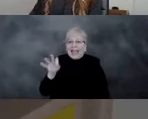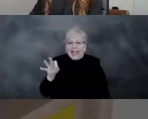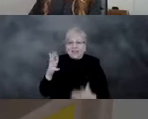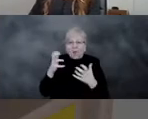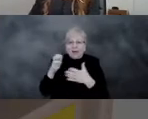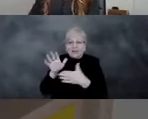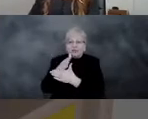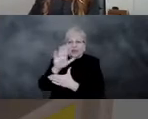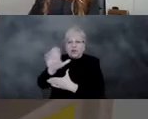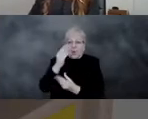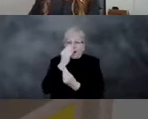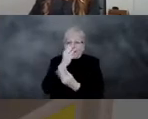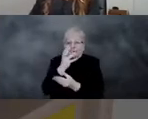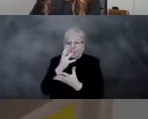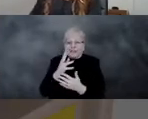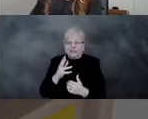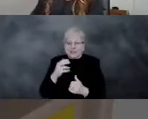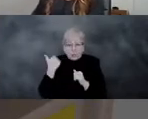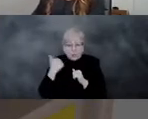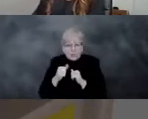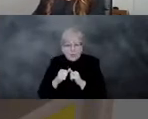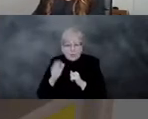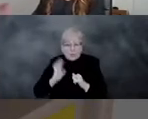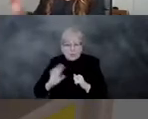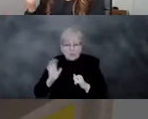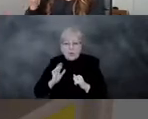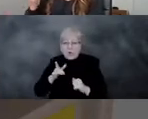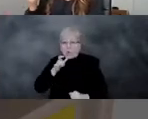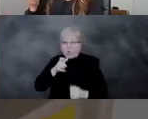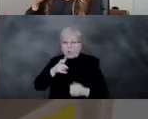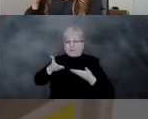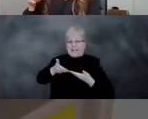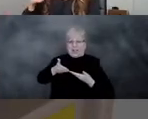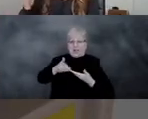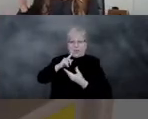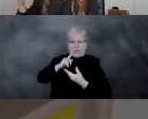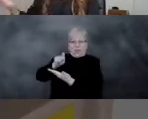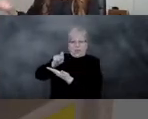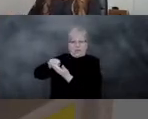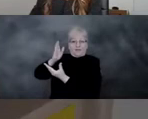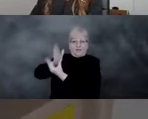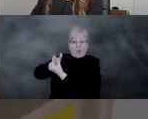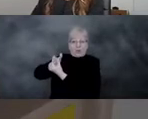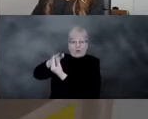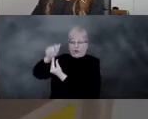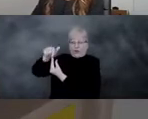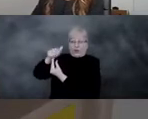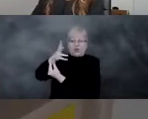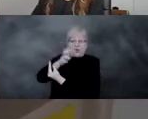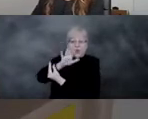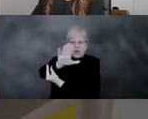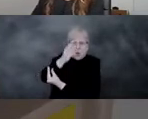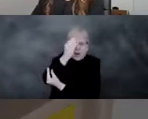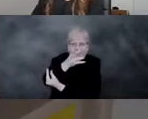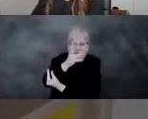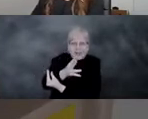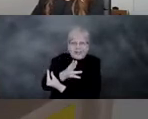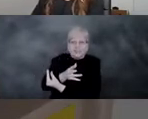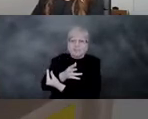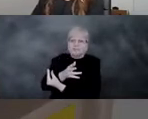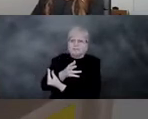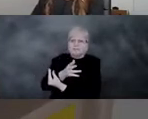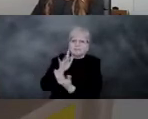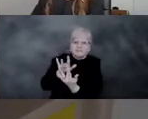going back to that who's here demonstration we just did with the manila folder, if you would like to share your contact information with any